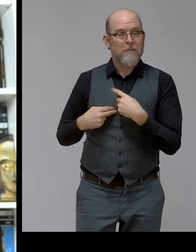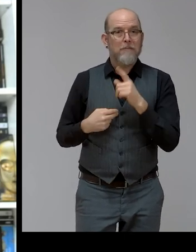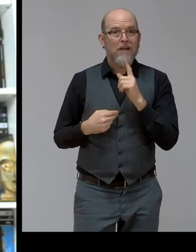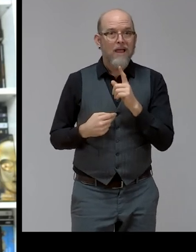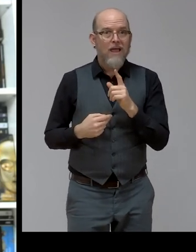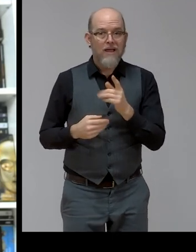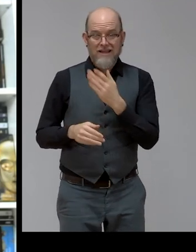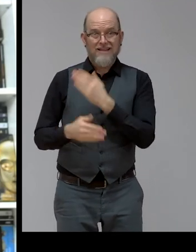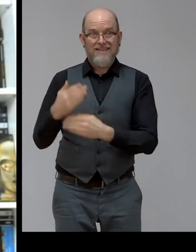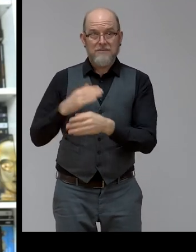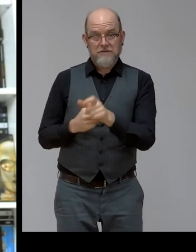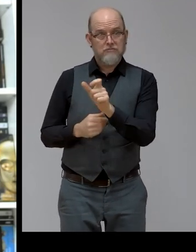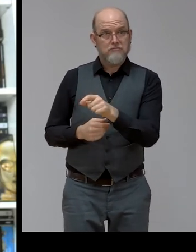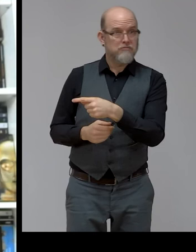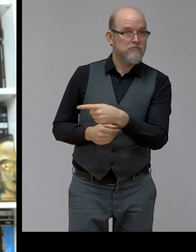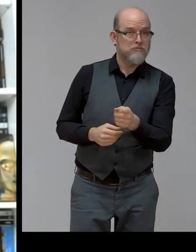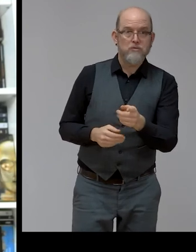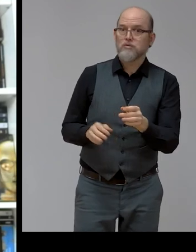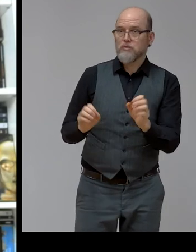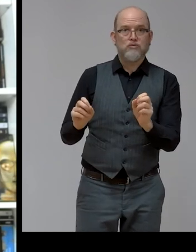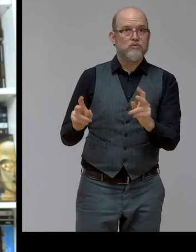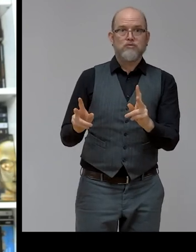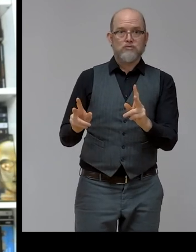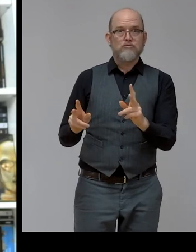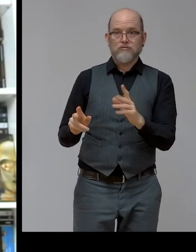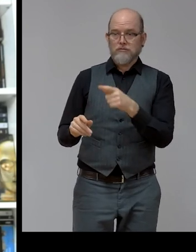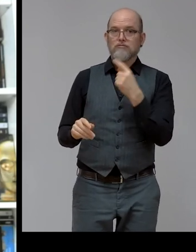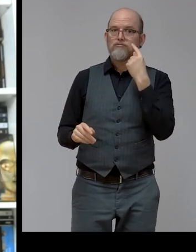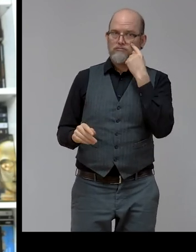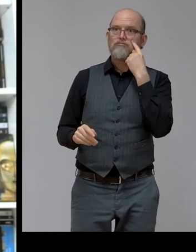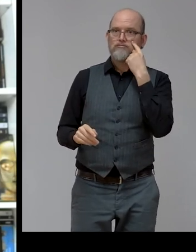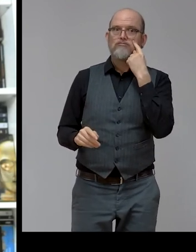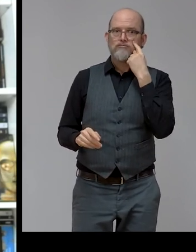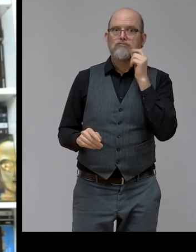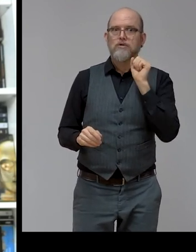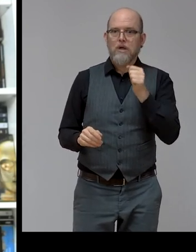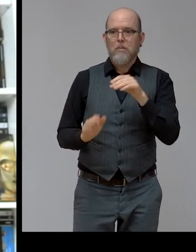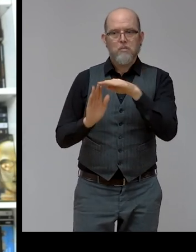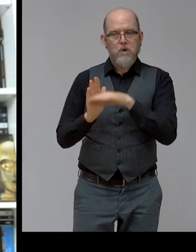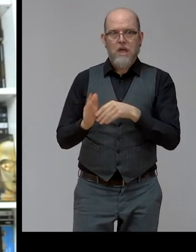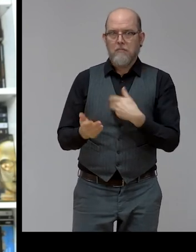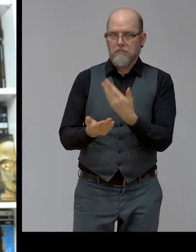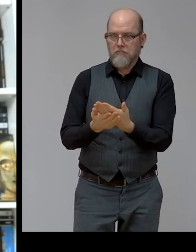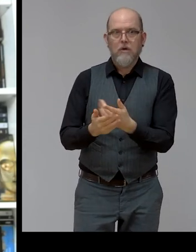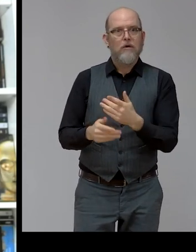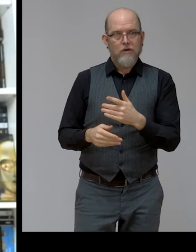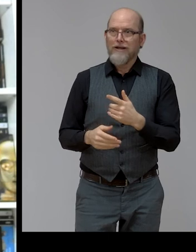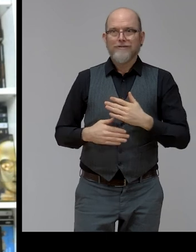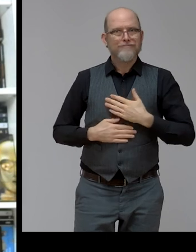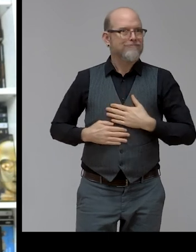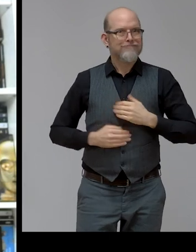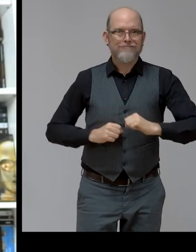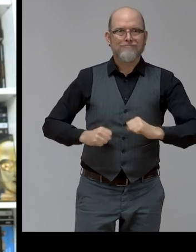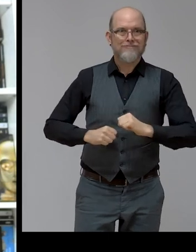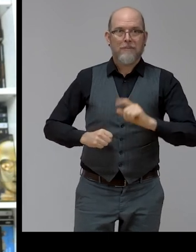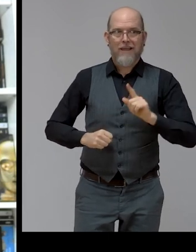ready. They're just waiting for the right program, right educational program and the model. But for the